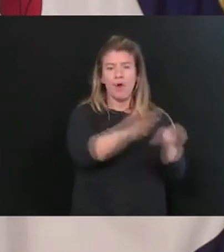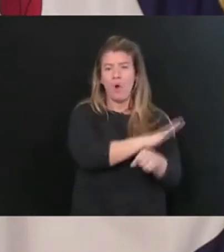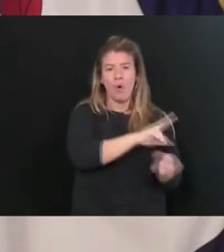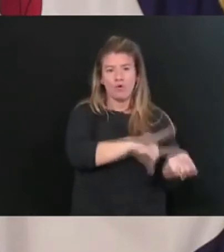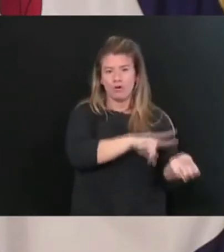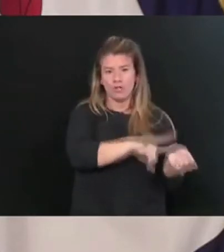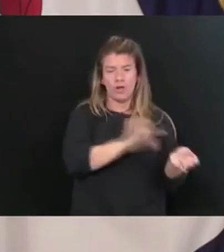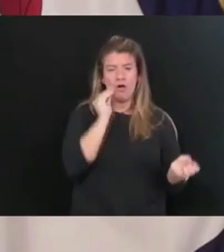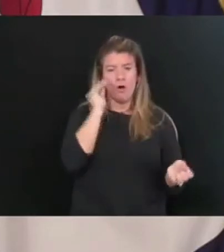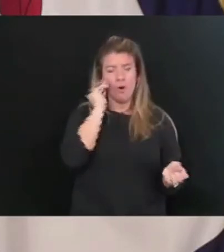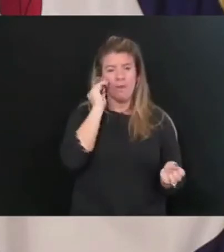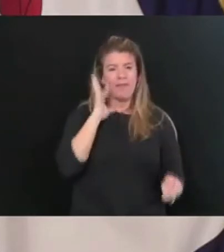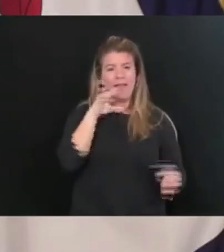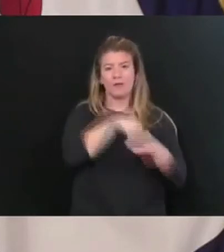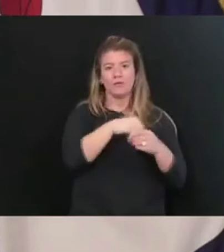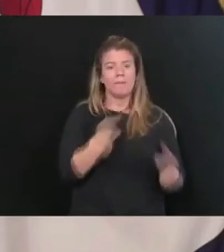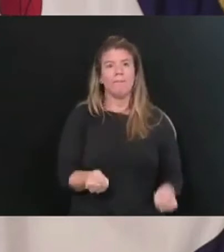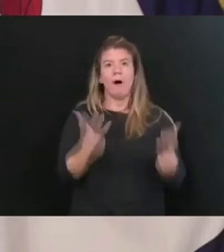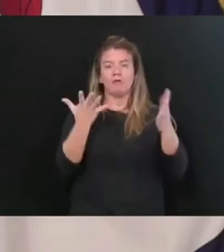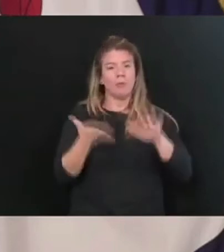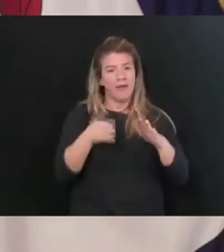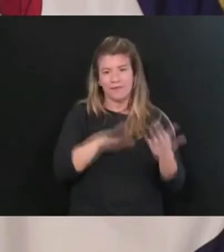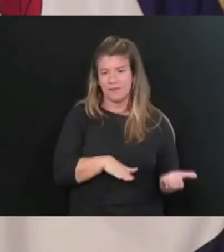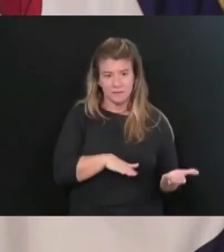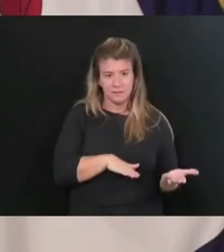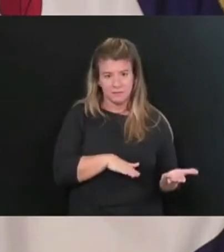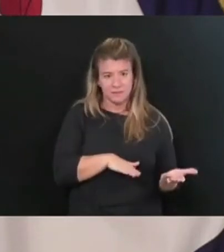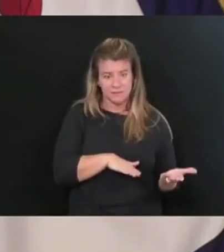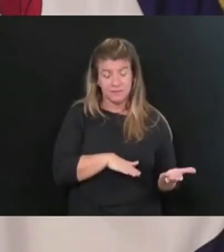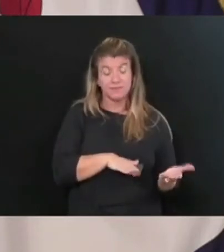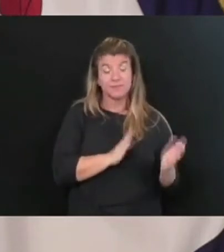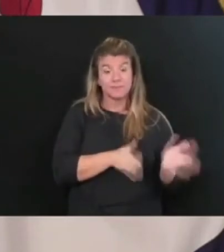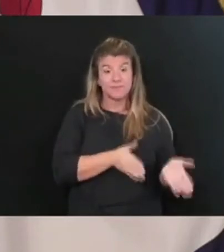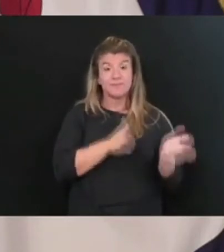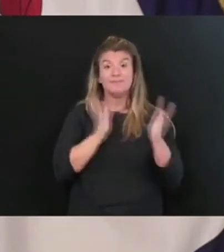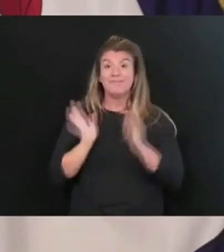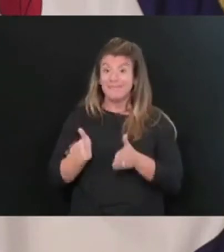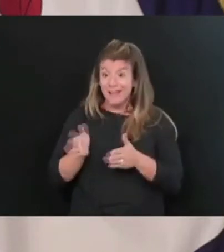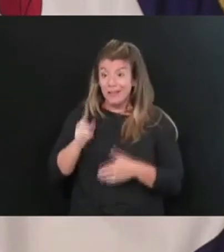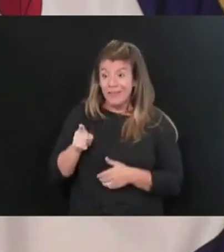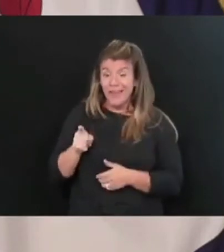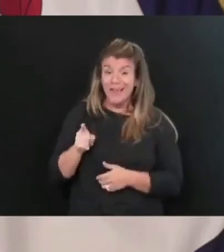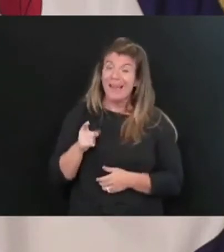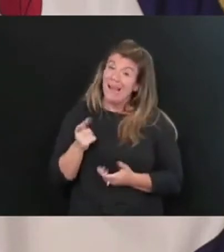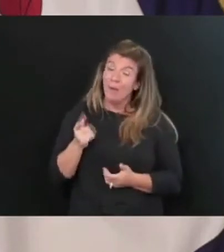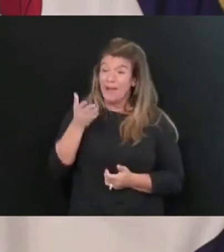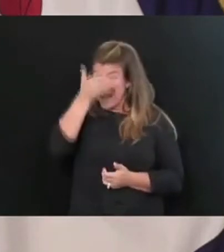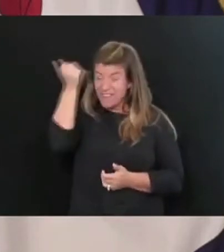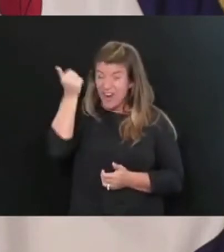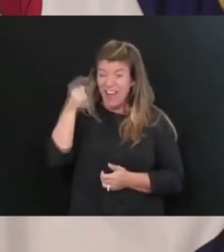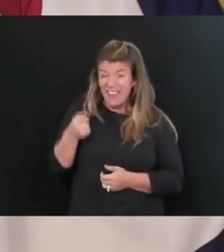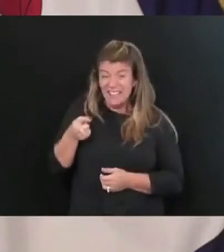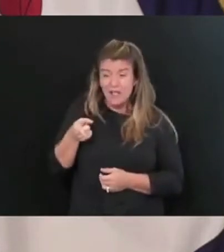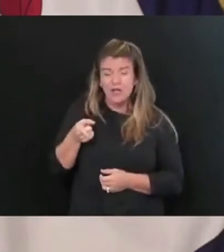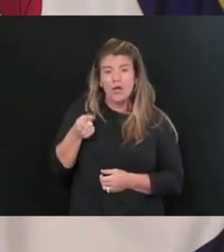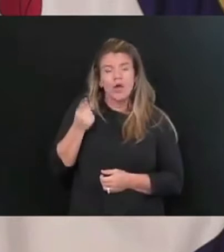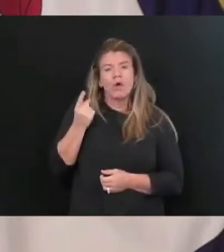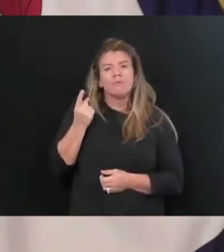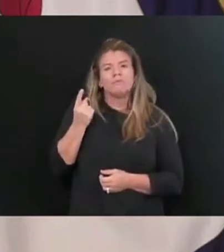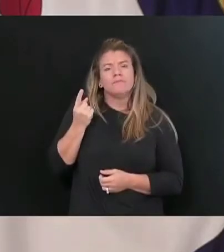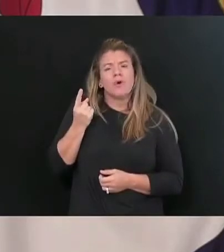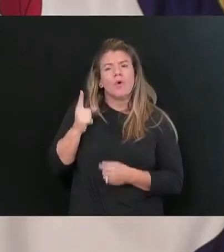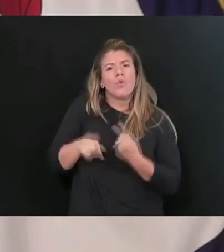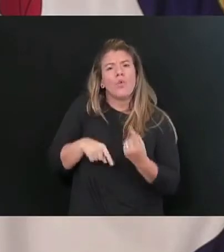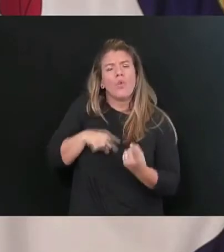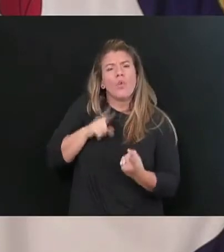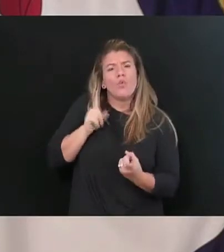multiple deaths. The other thing, and we've forgotten this, you know, when was the last time someone